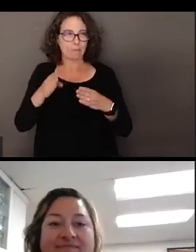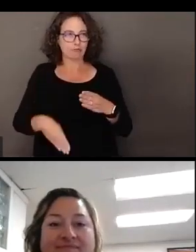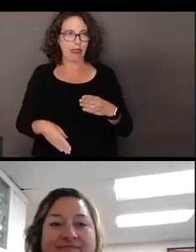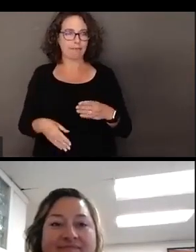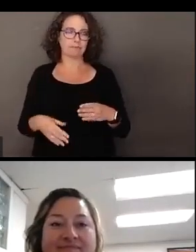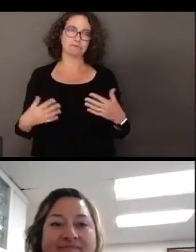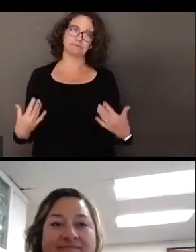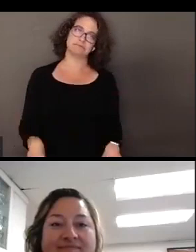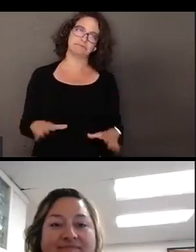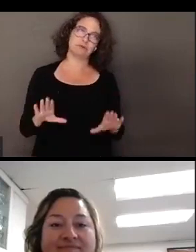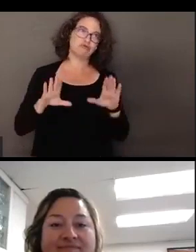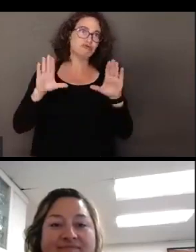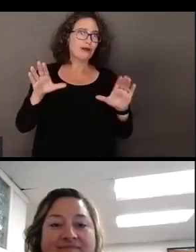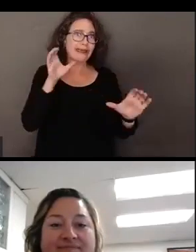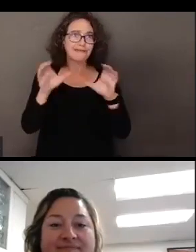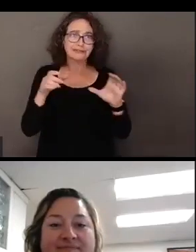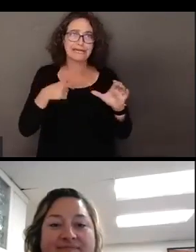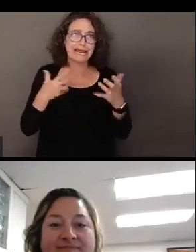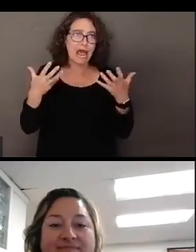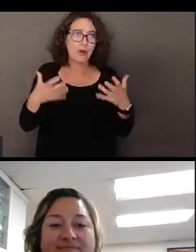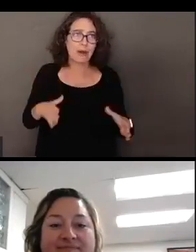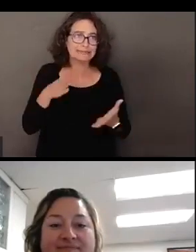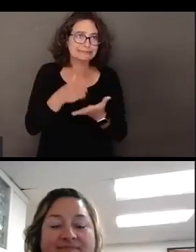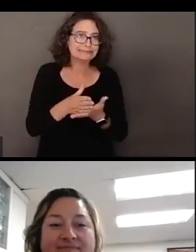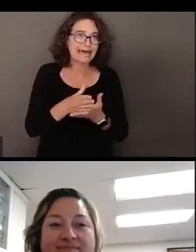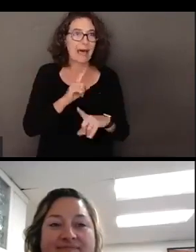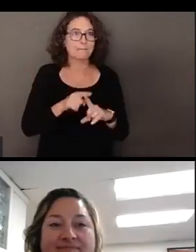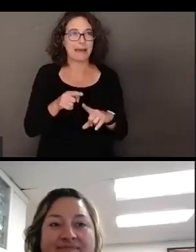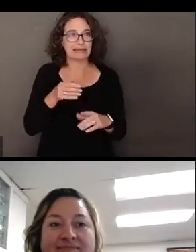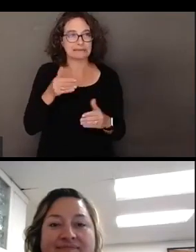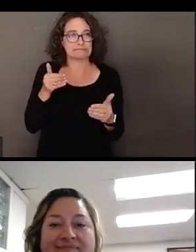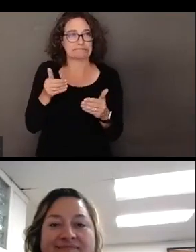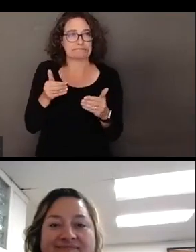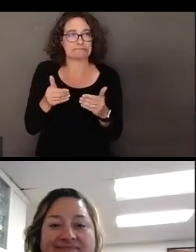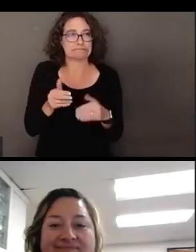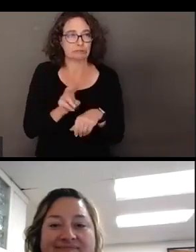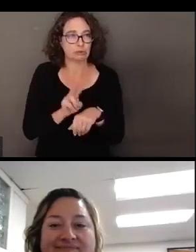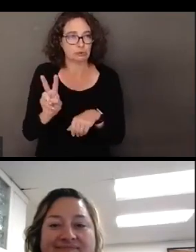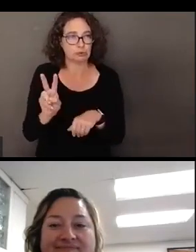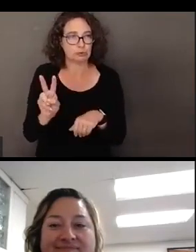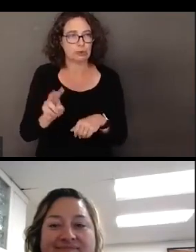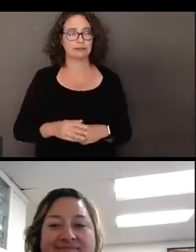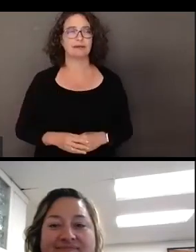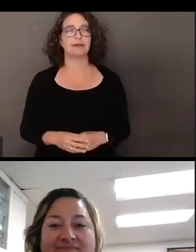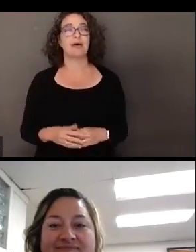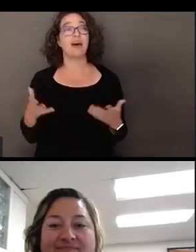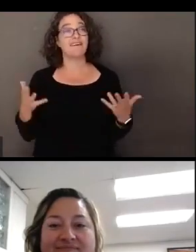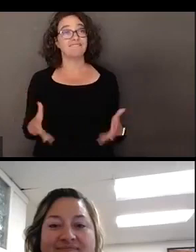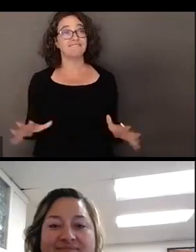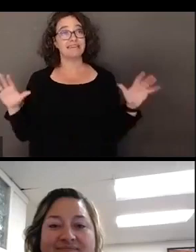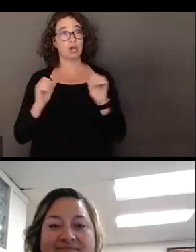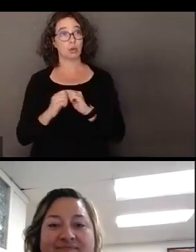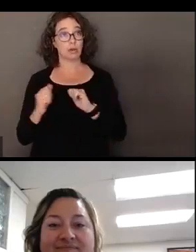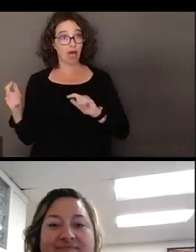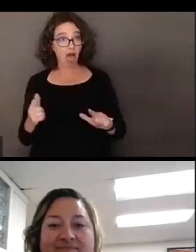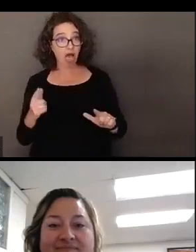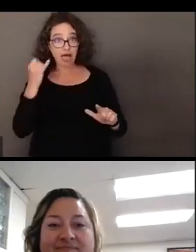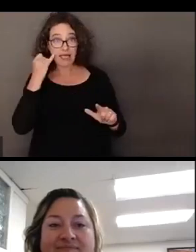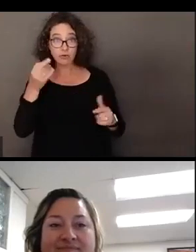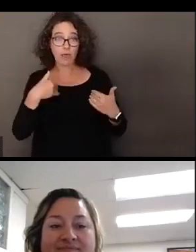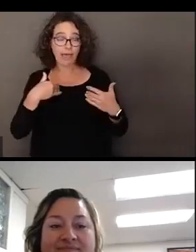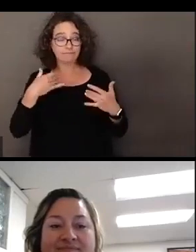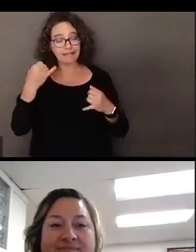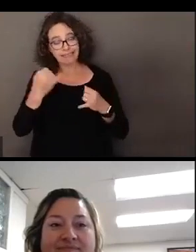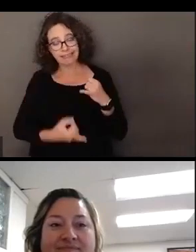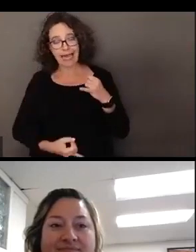great conversation. I hate to cut us short, but we are almost at 2 o'clock. So I'd like to wrap up with just everyone, if you have any closing thoughts that you